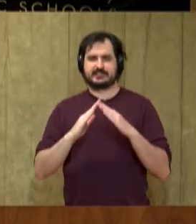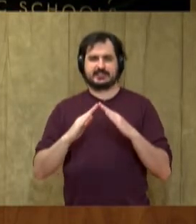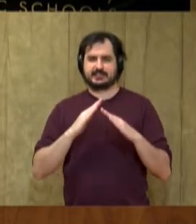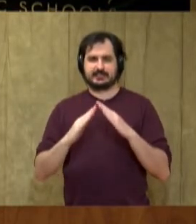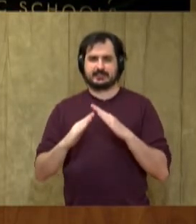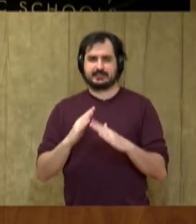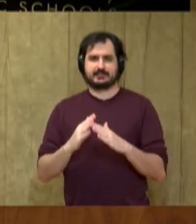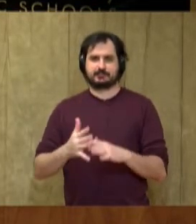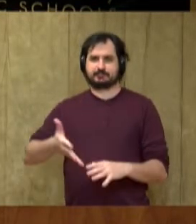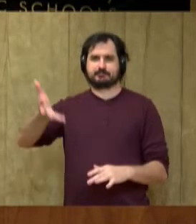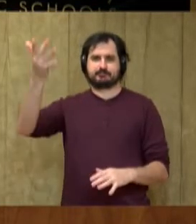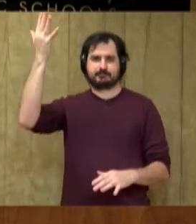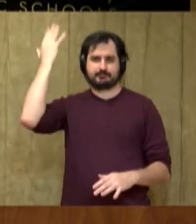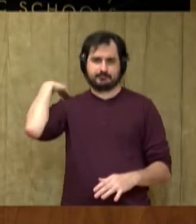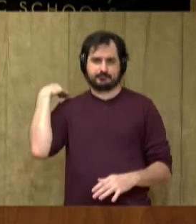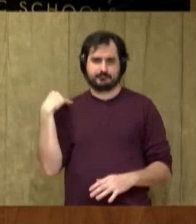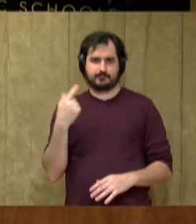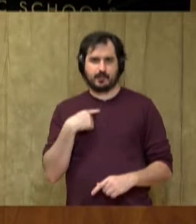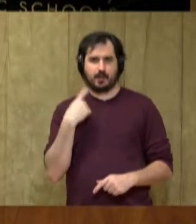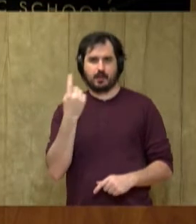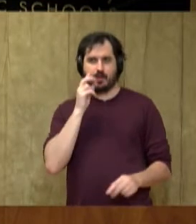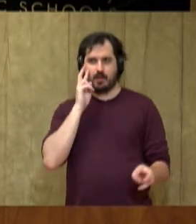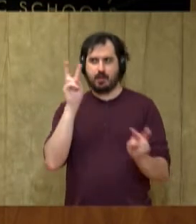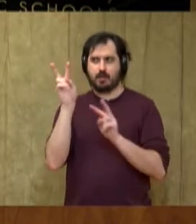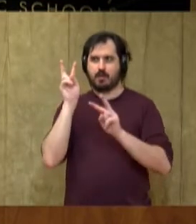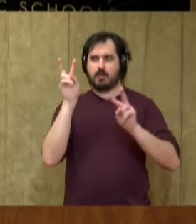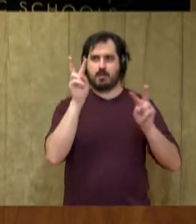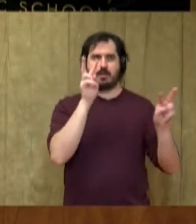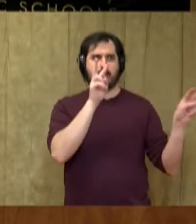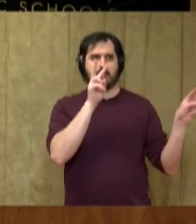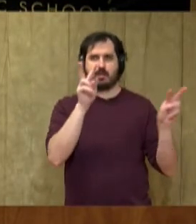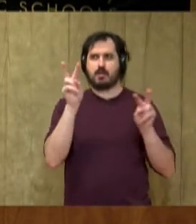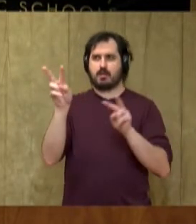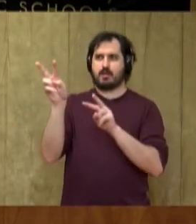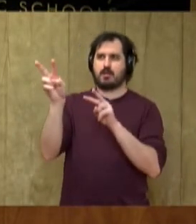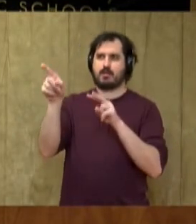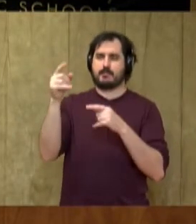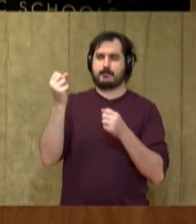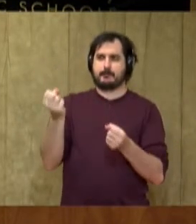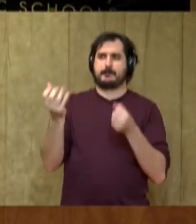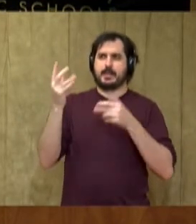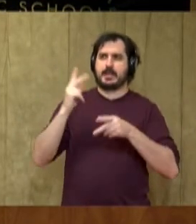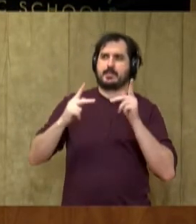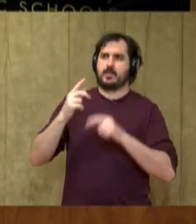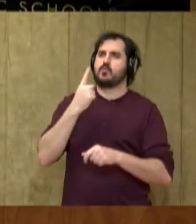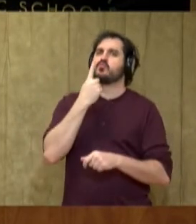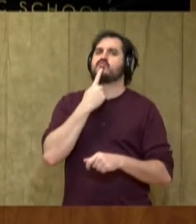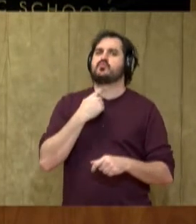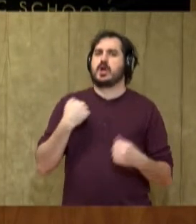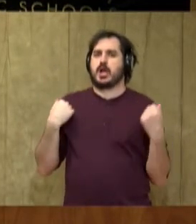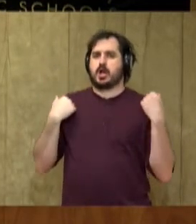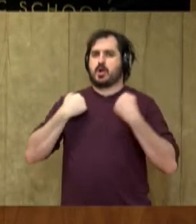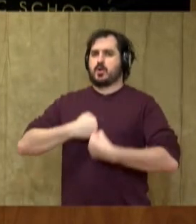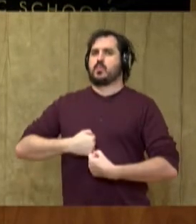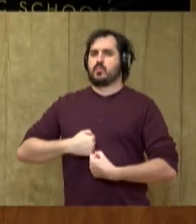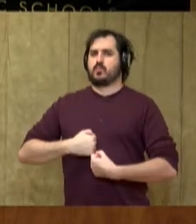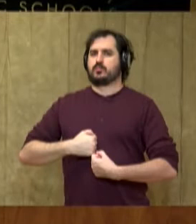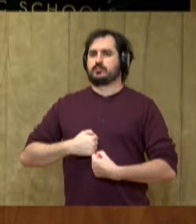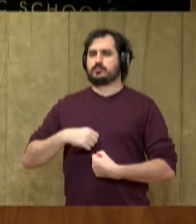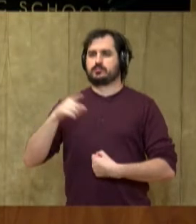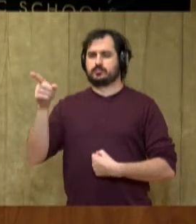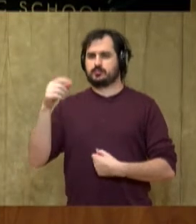on. It frightened me. The soldiers from England talked often about their king. I had